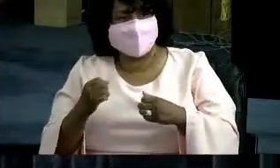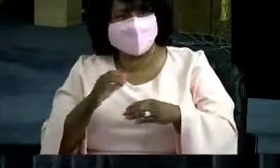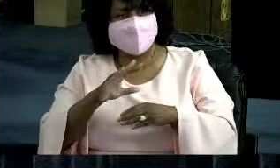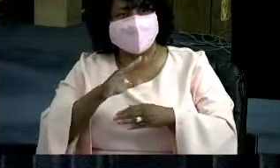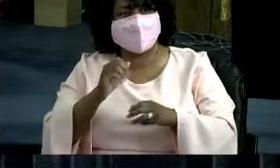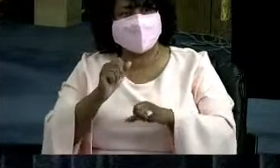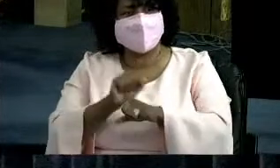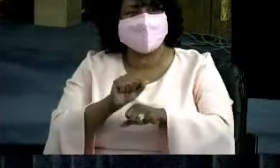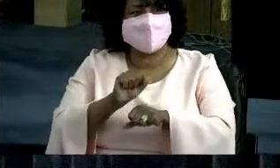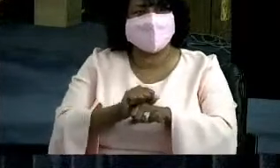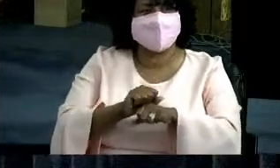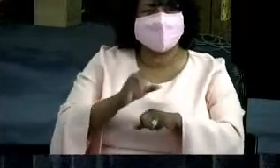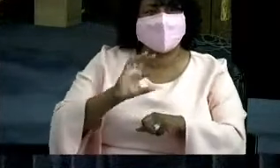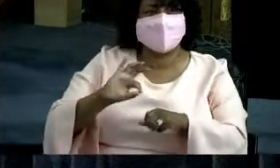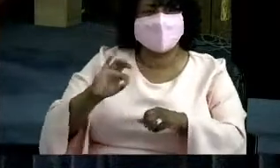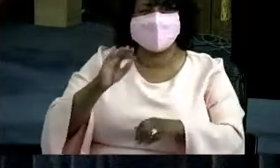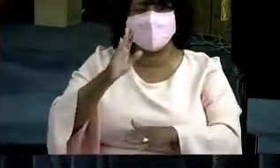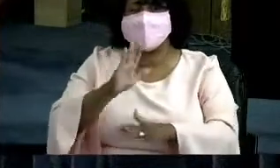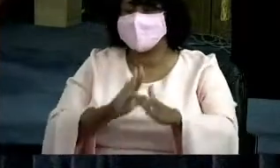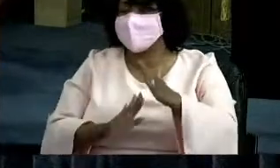Works of your hand.